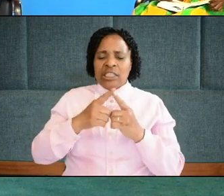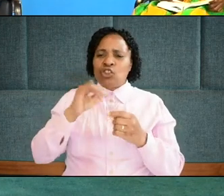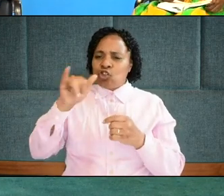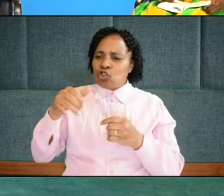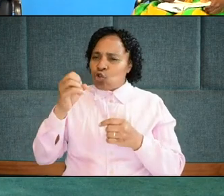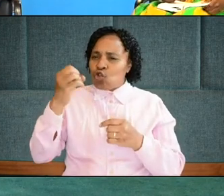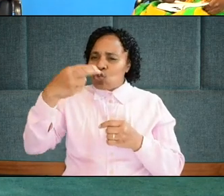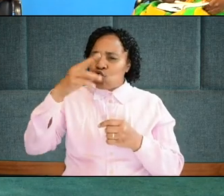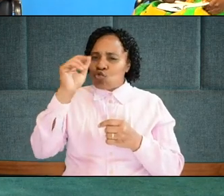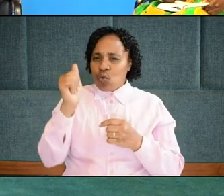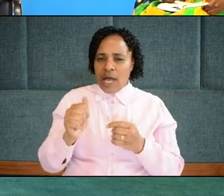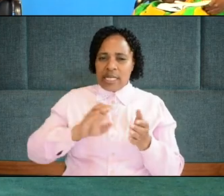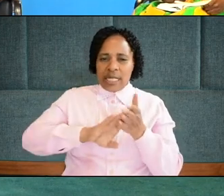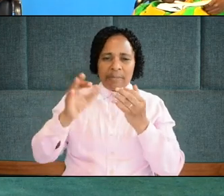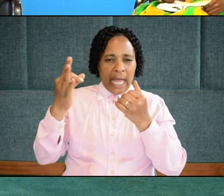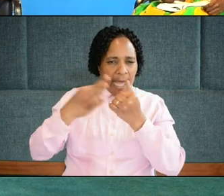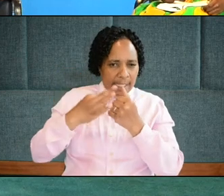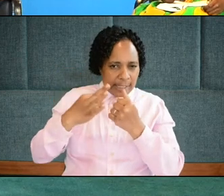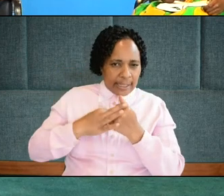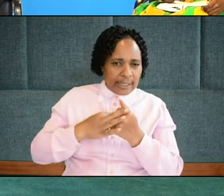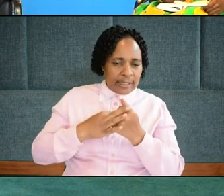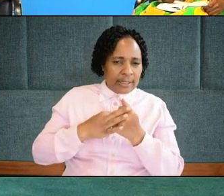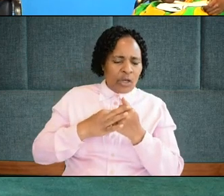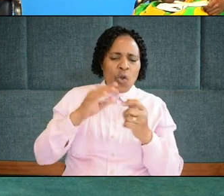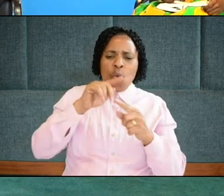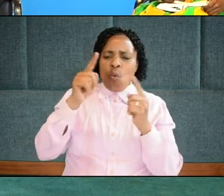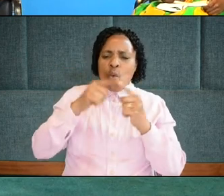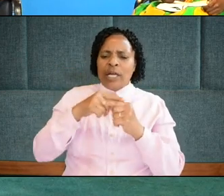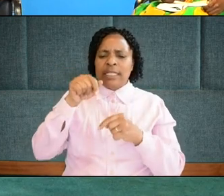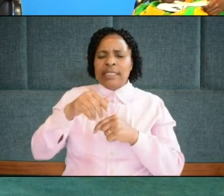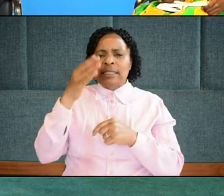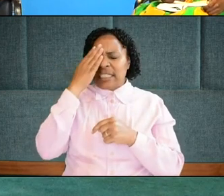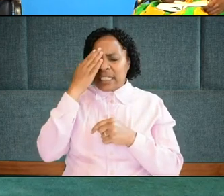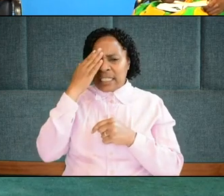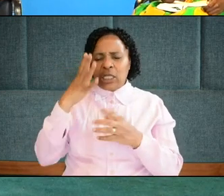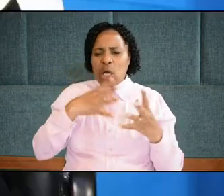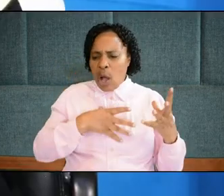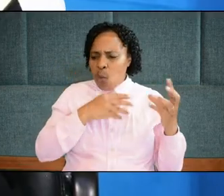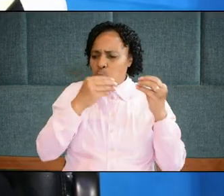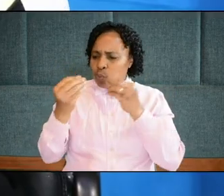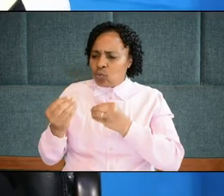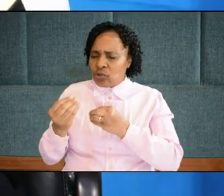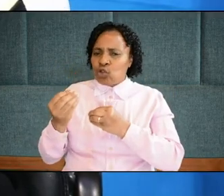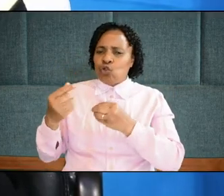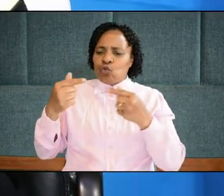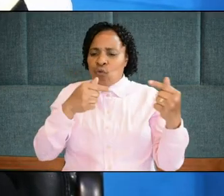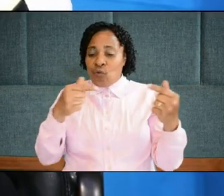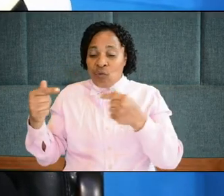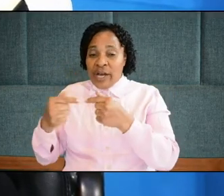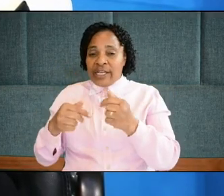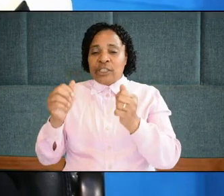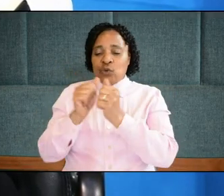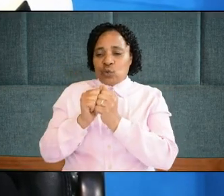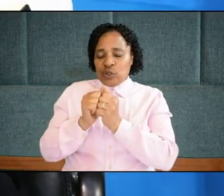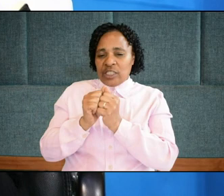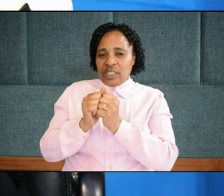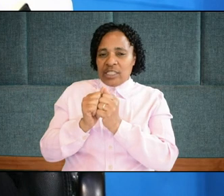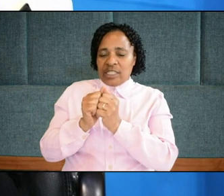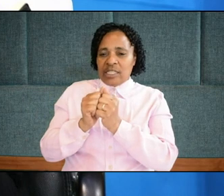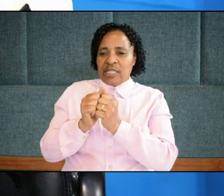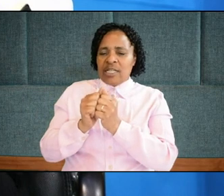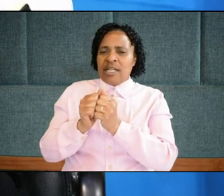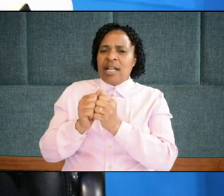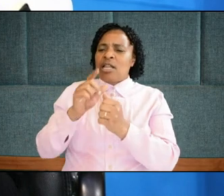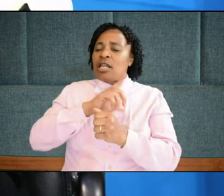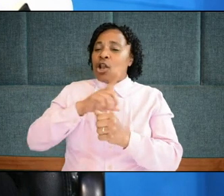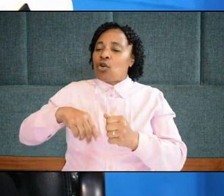Joshua chapter 8, when the Israelites are going to attack Ai, or Ai, depending on where you come from. It says,